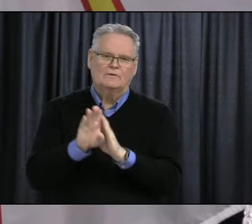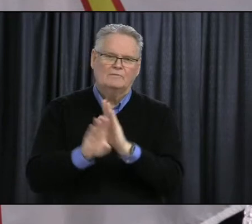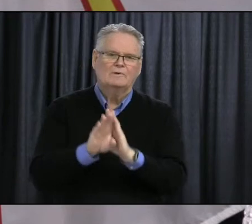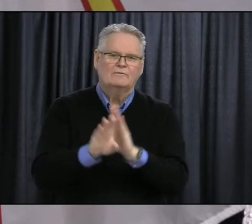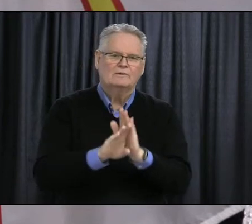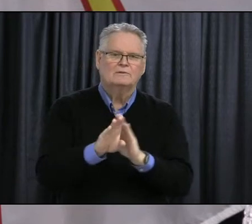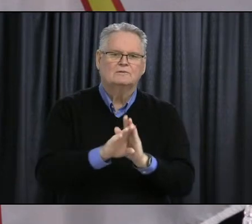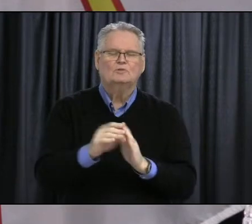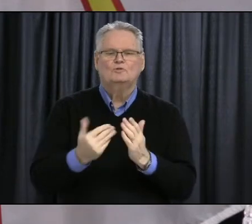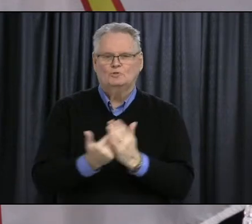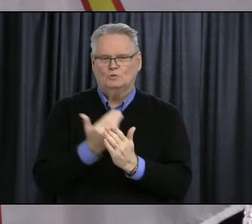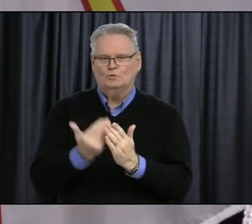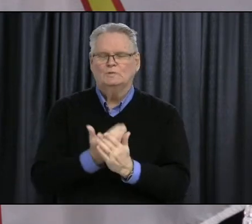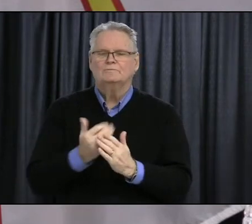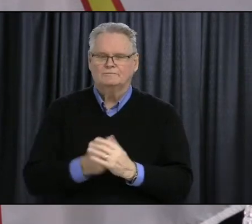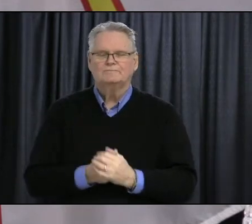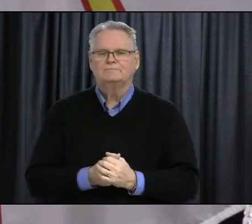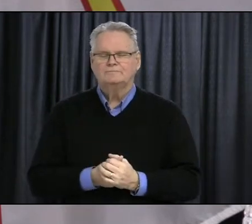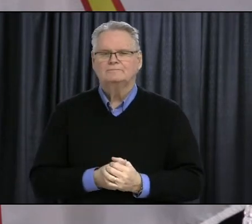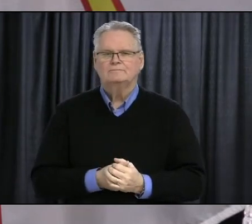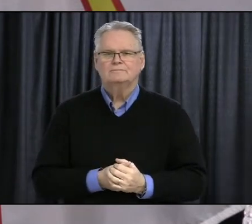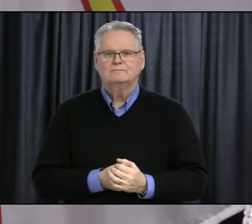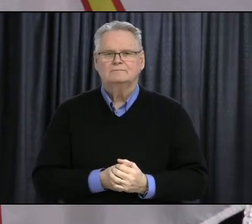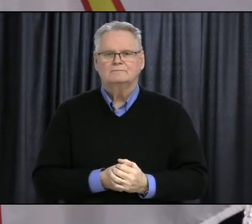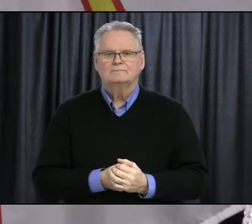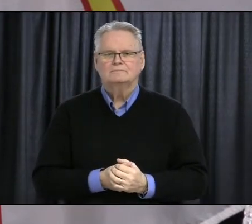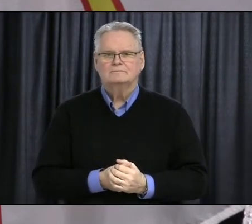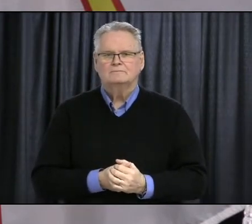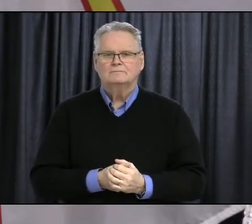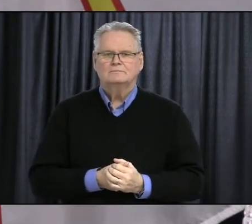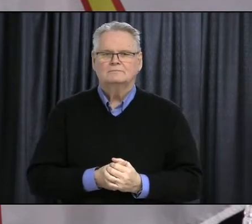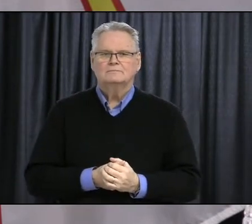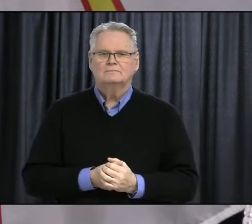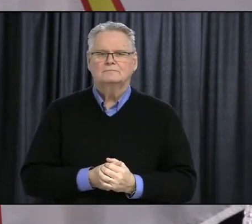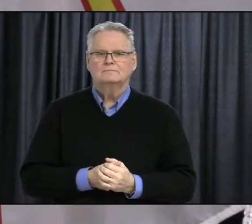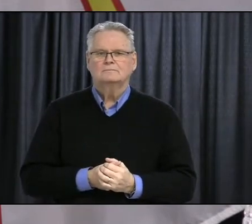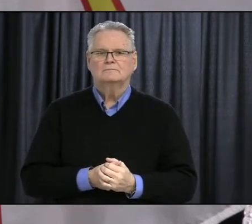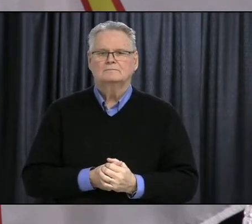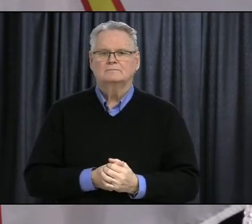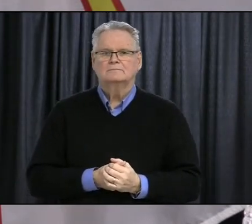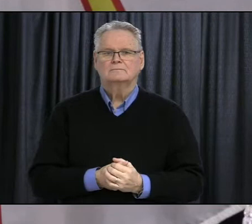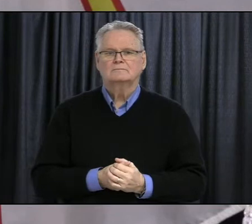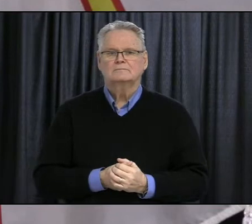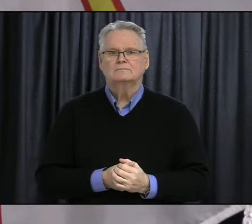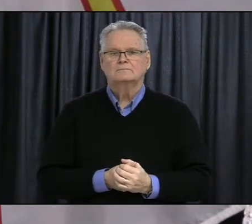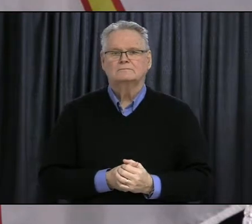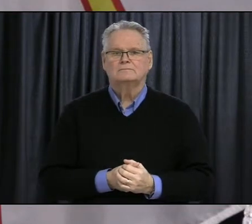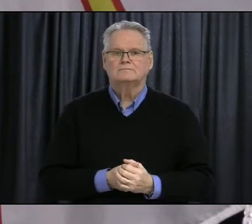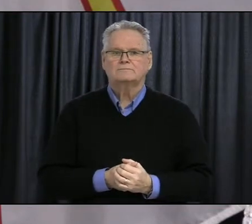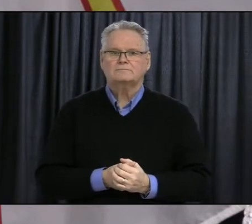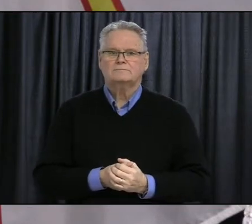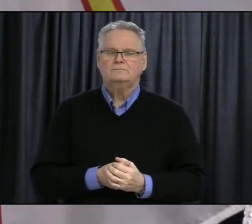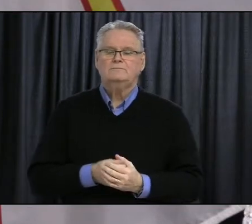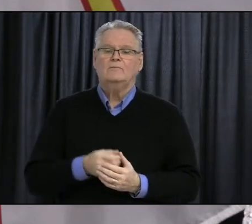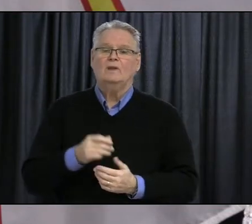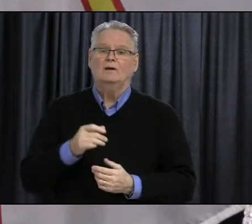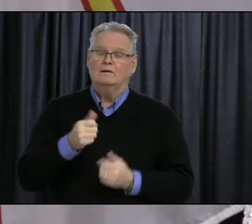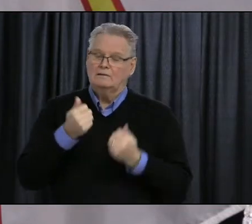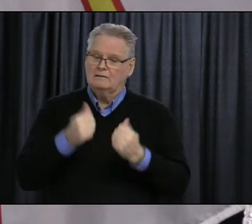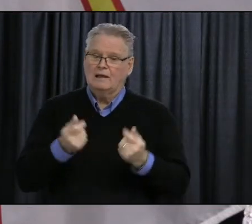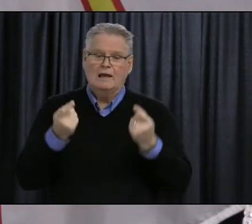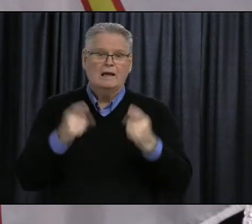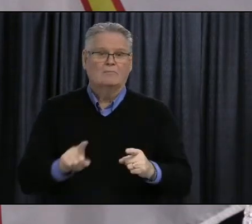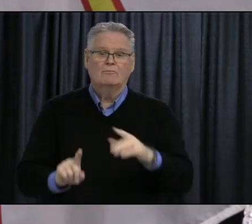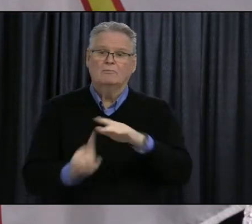remember, we all have it in our power to reduce the spread of COVID, whether a variant or not, by using your tried and true public health measures